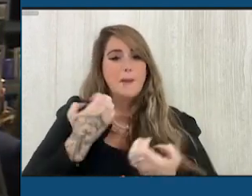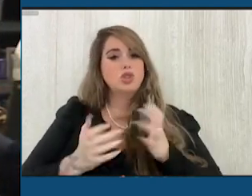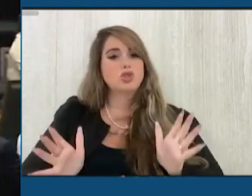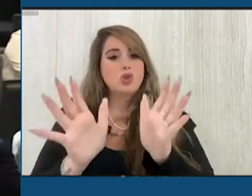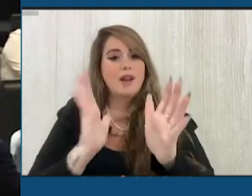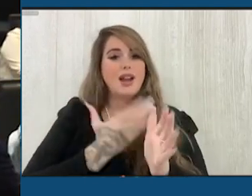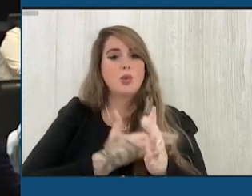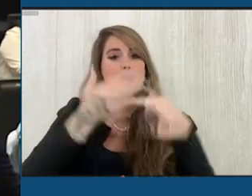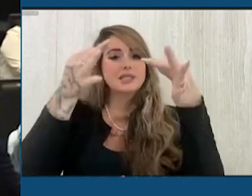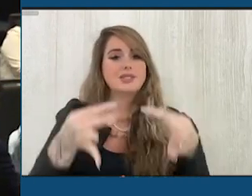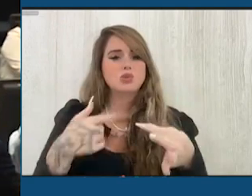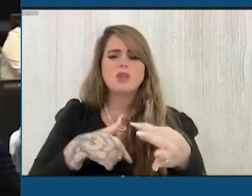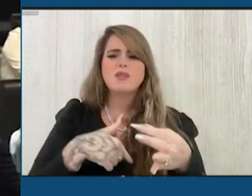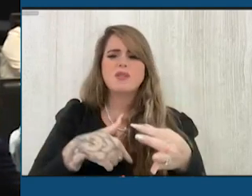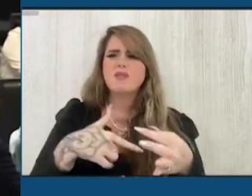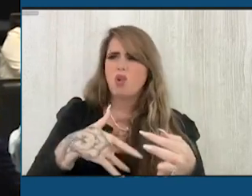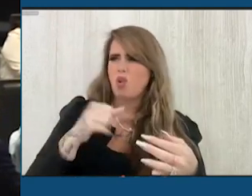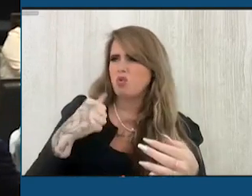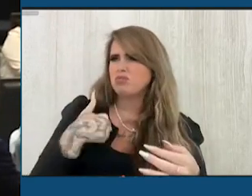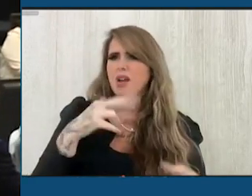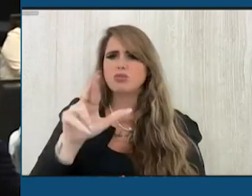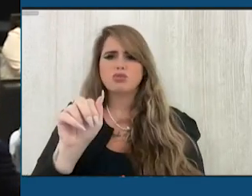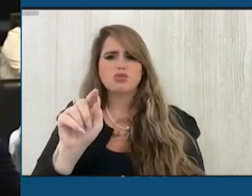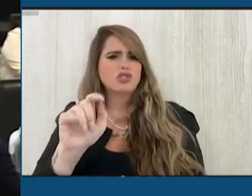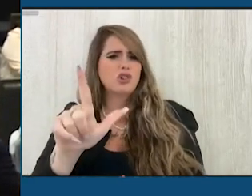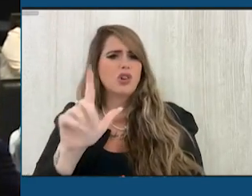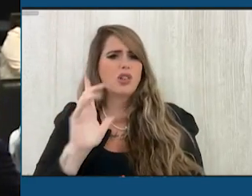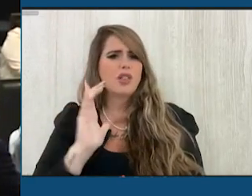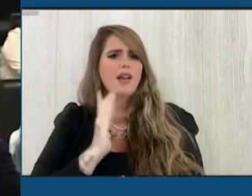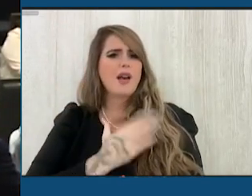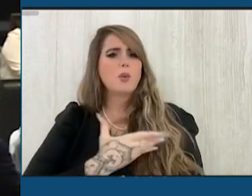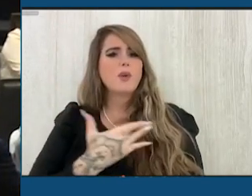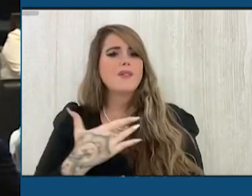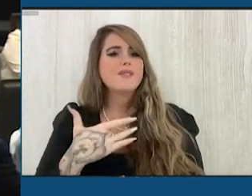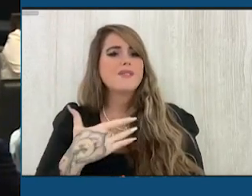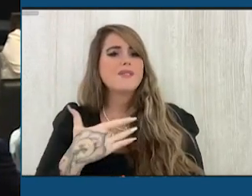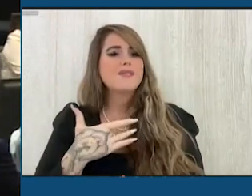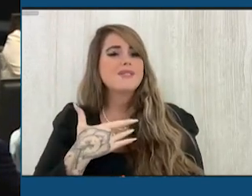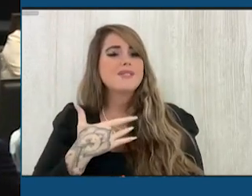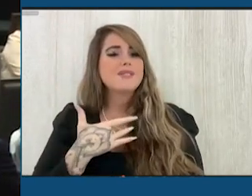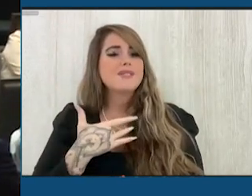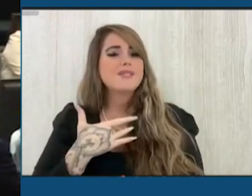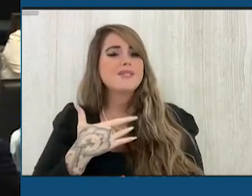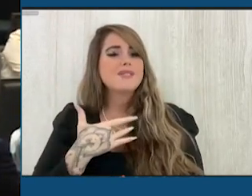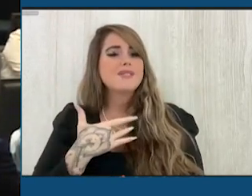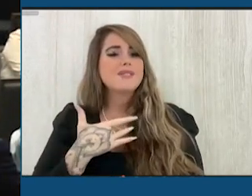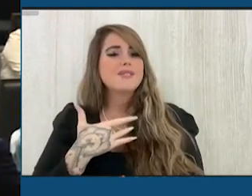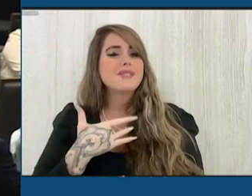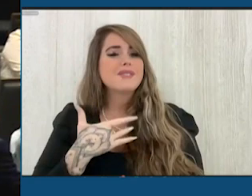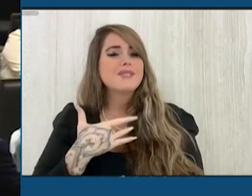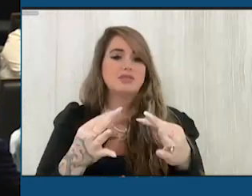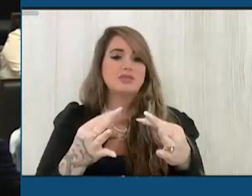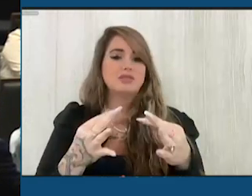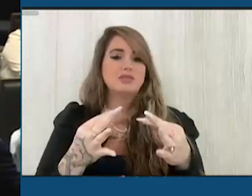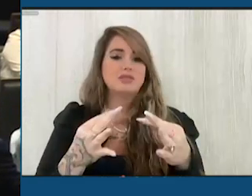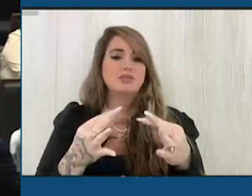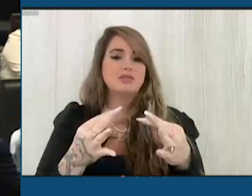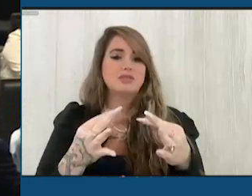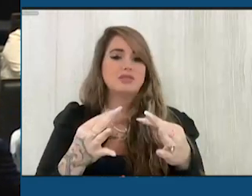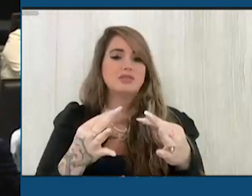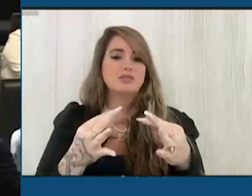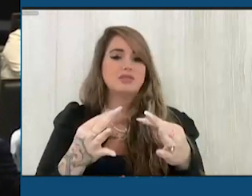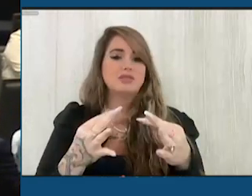think we're rational creatures. Our feelings are behind our decisions. The third is relationship quality.